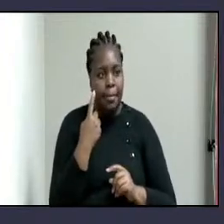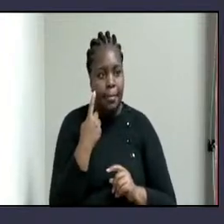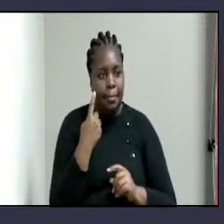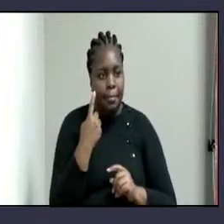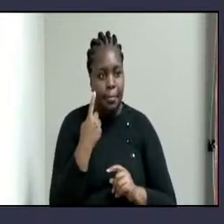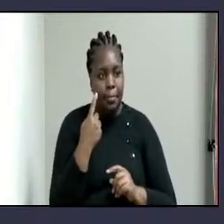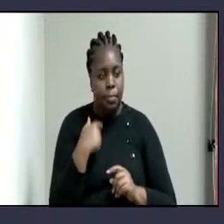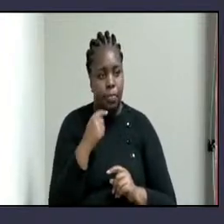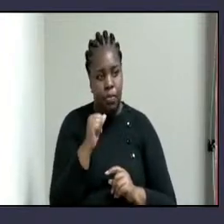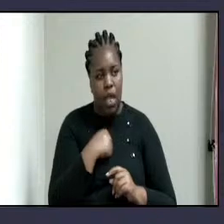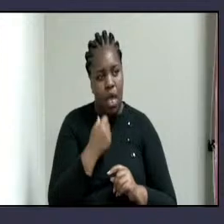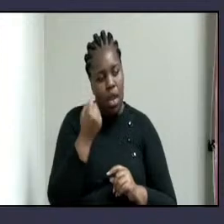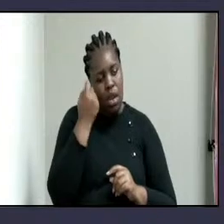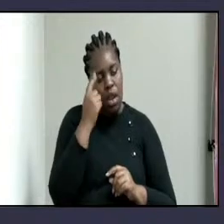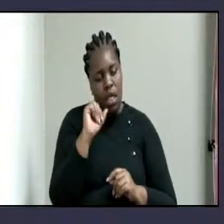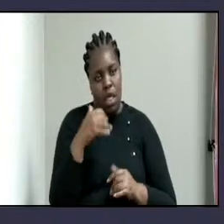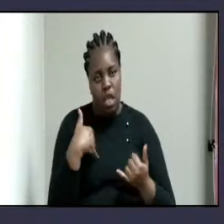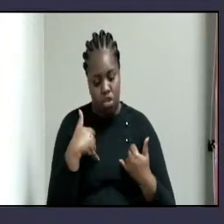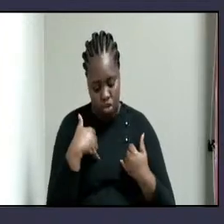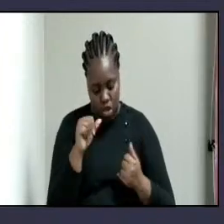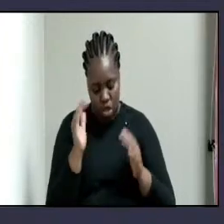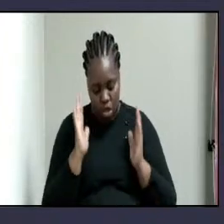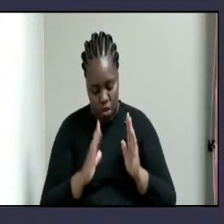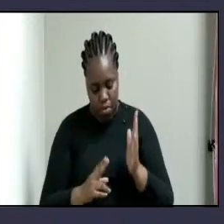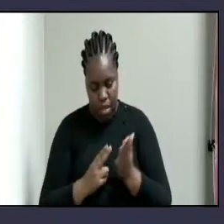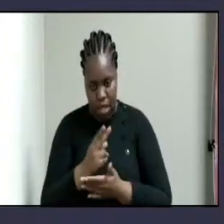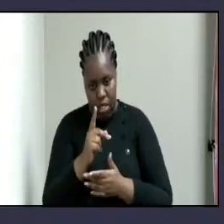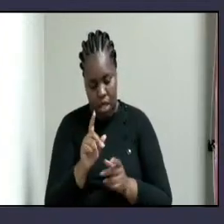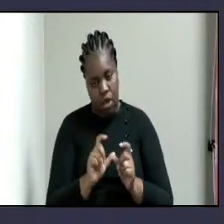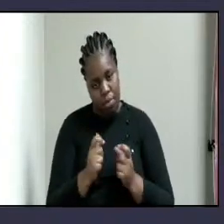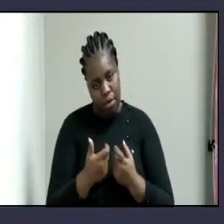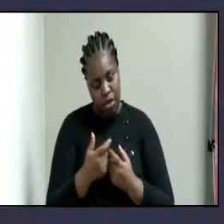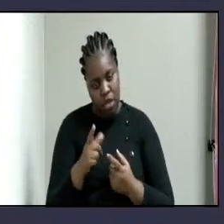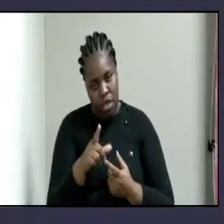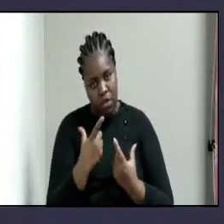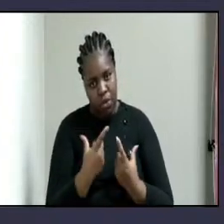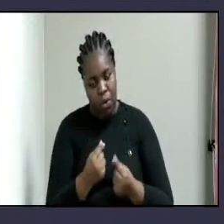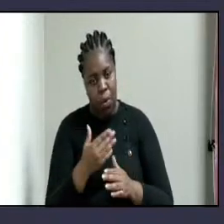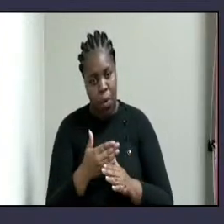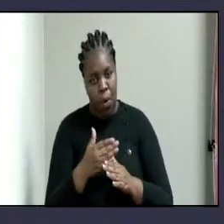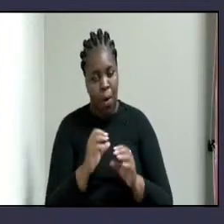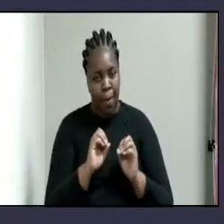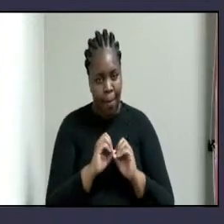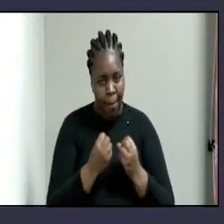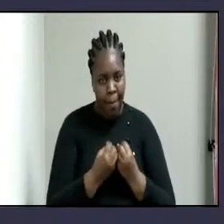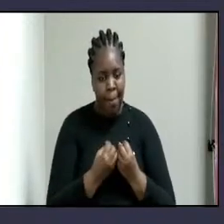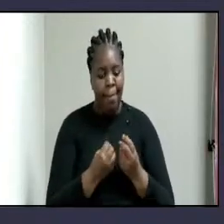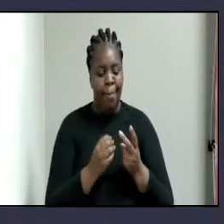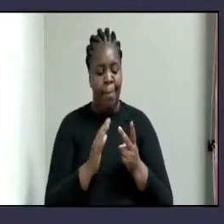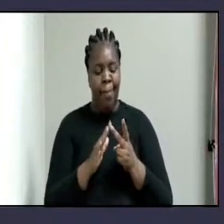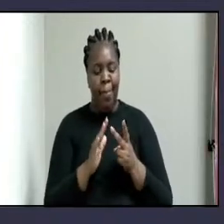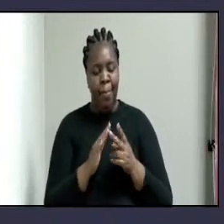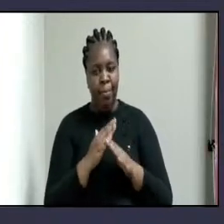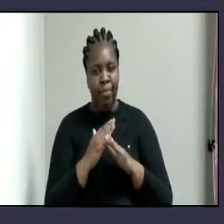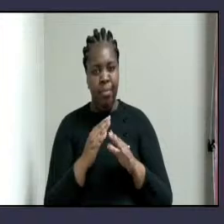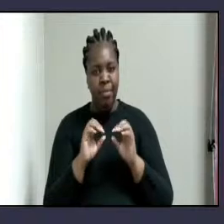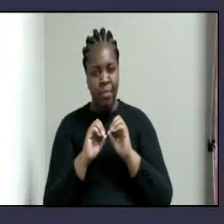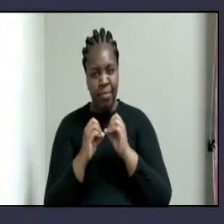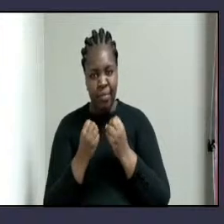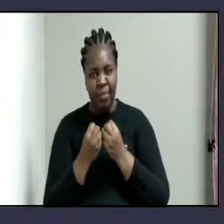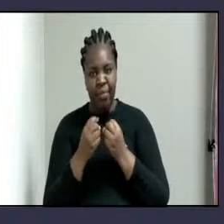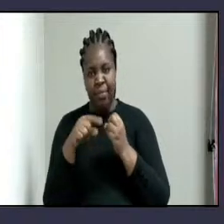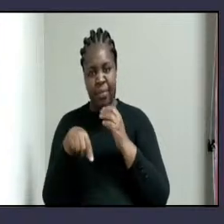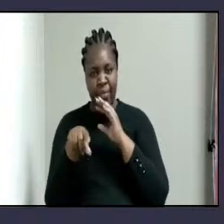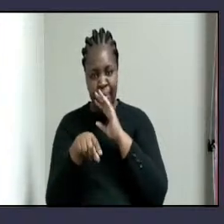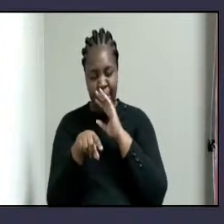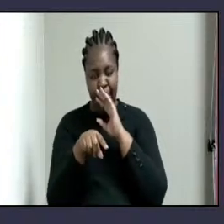the realization and enjoyment of human rights, what the Commission is doing to work with NGOs, to work with, faith-based